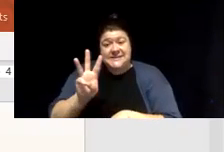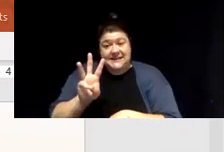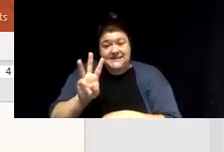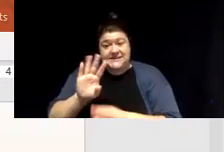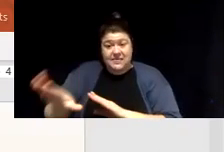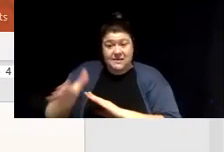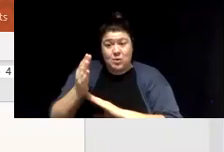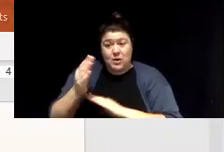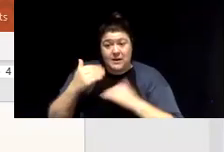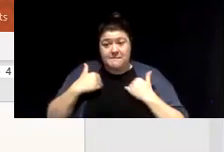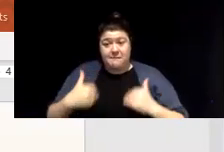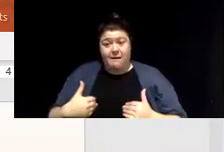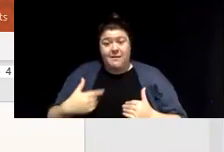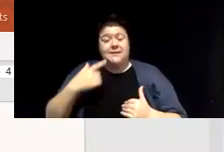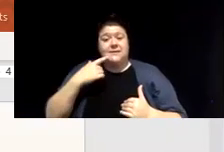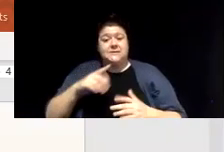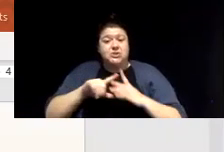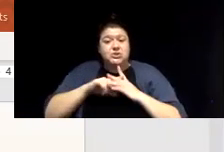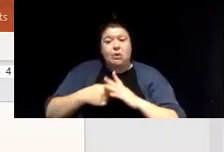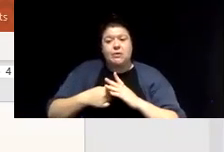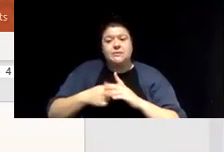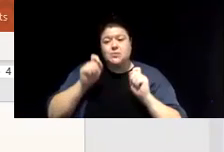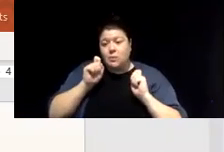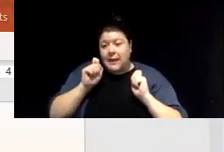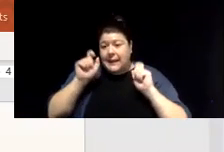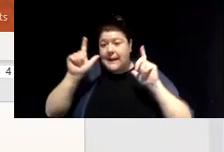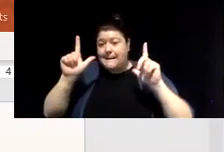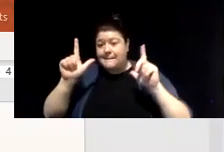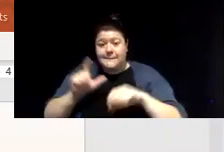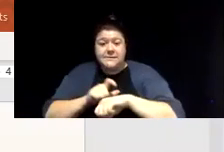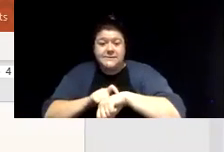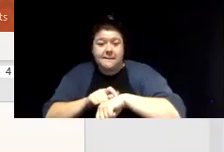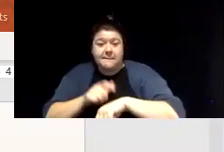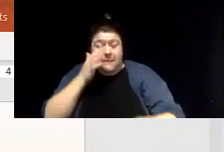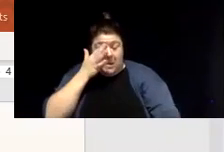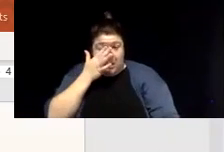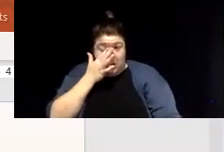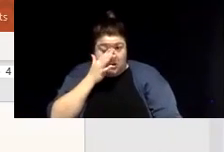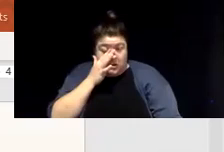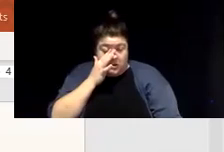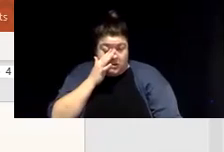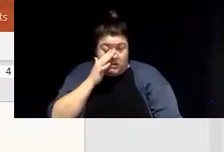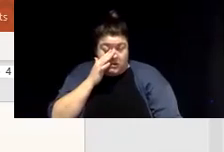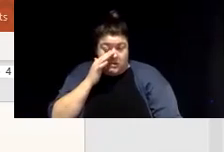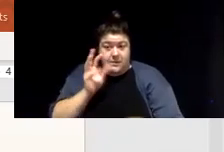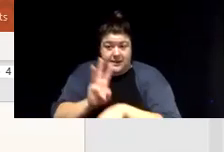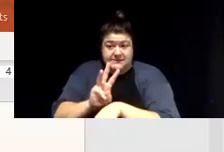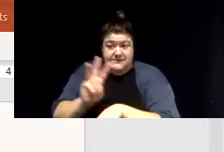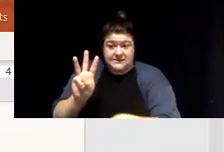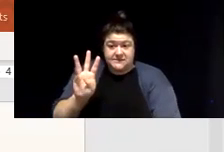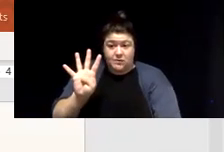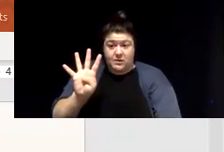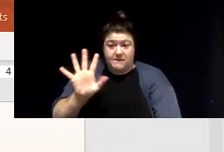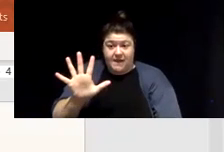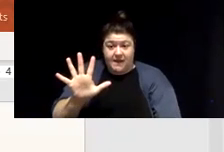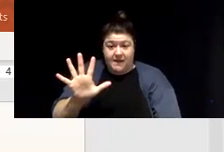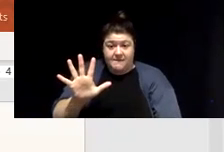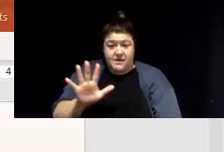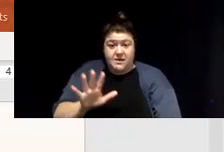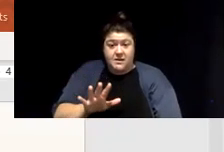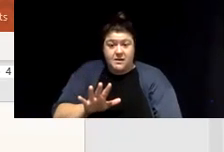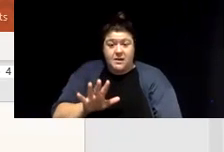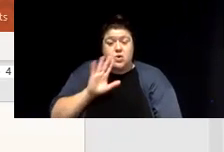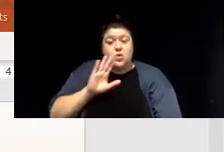going, okay, it's time to wake up. Okay. So at 6:45, you have the sharpest rise in